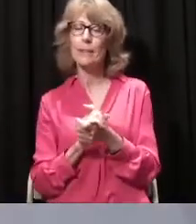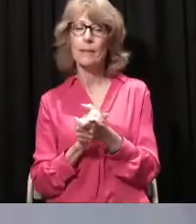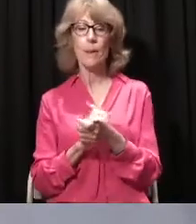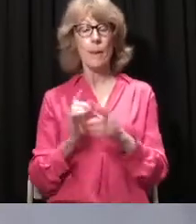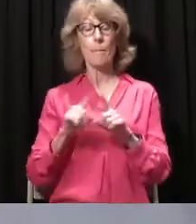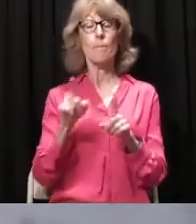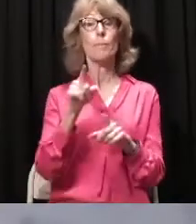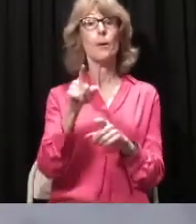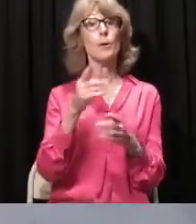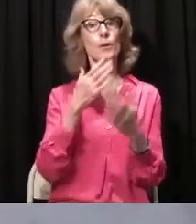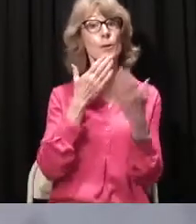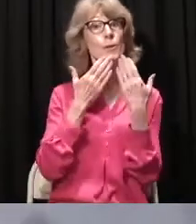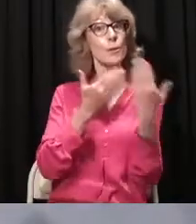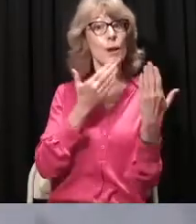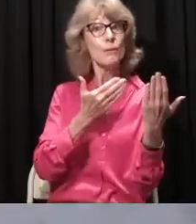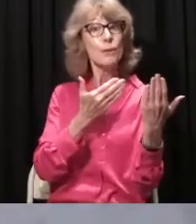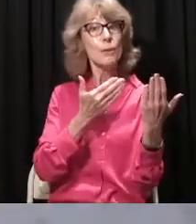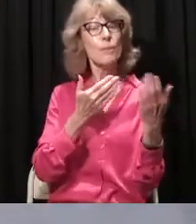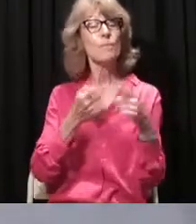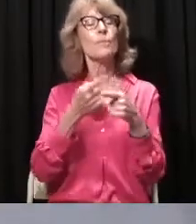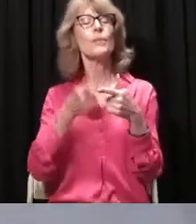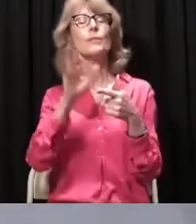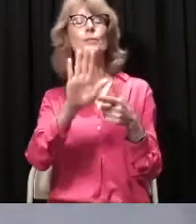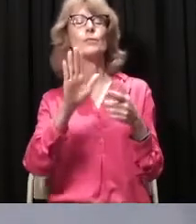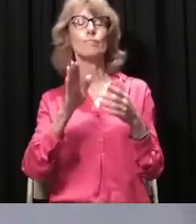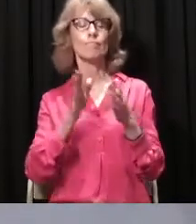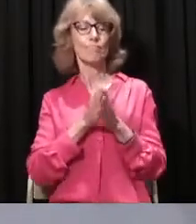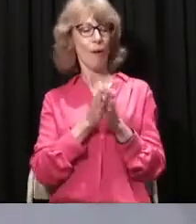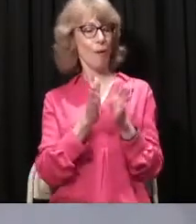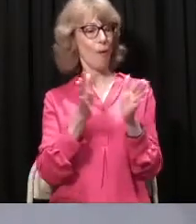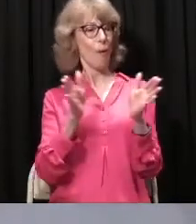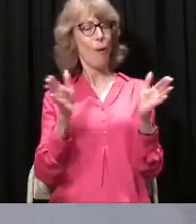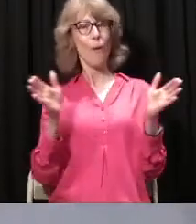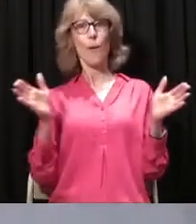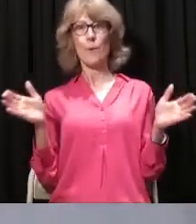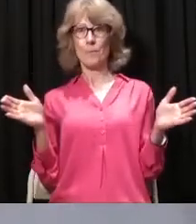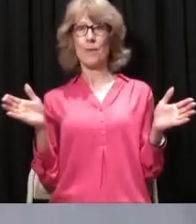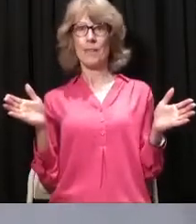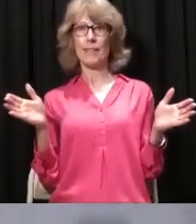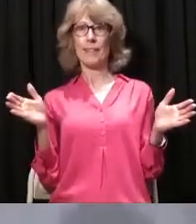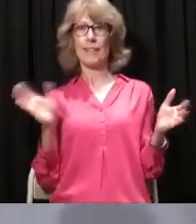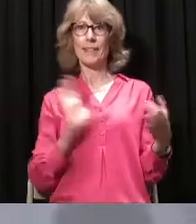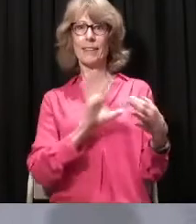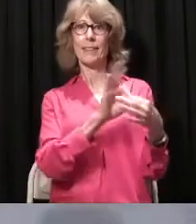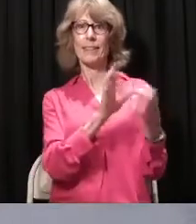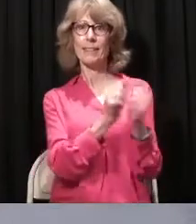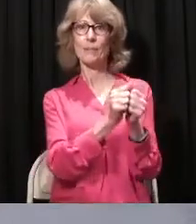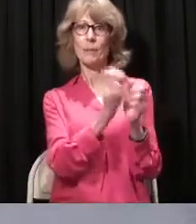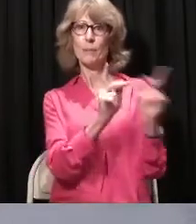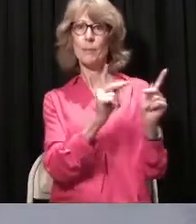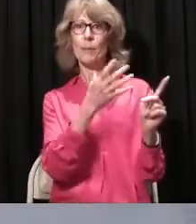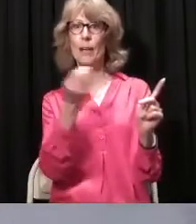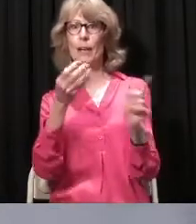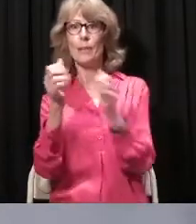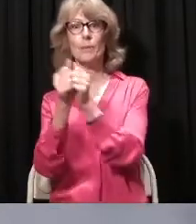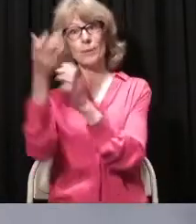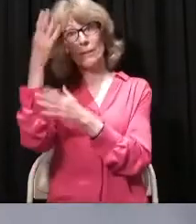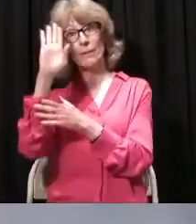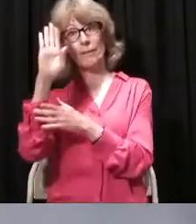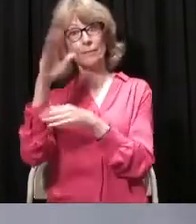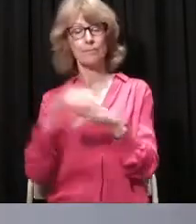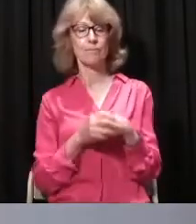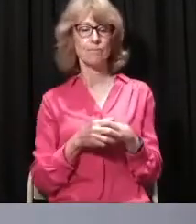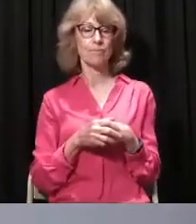yourself in relationship with other people. So gratitude, it's the great connector. So here's a third difference, though, between the cup and the